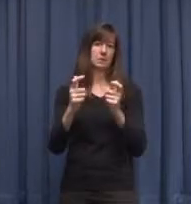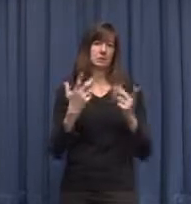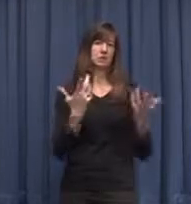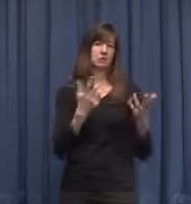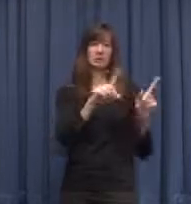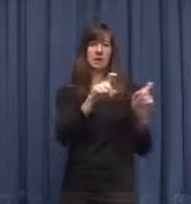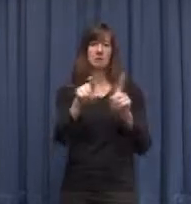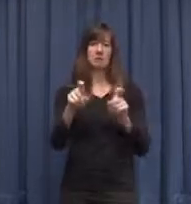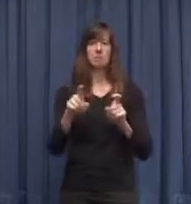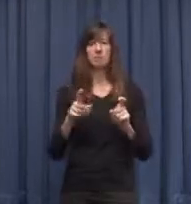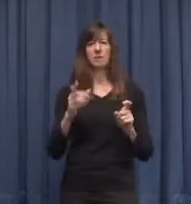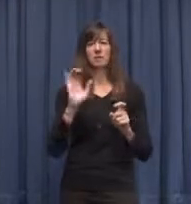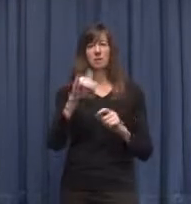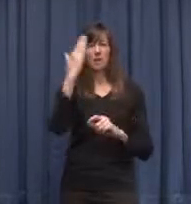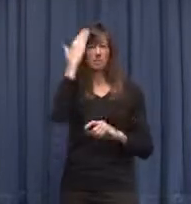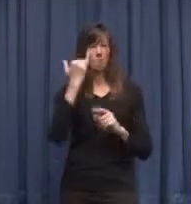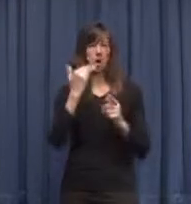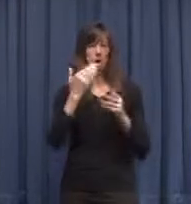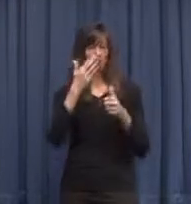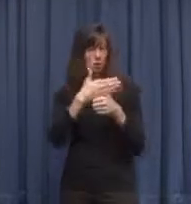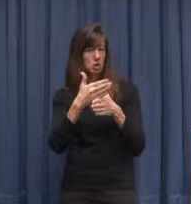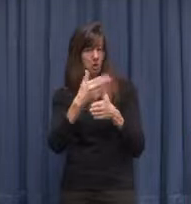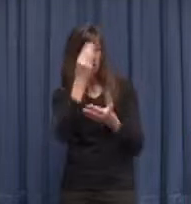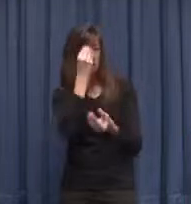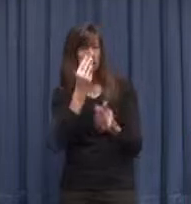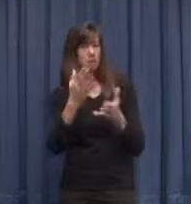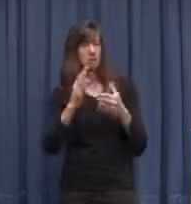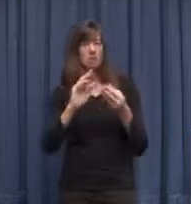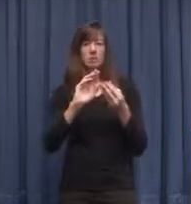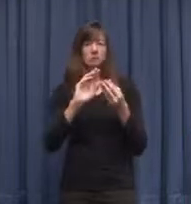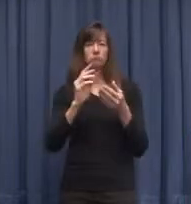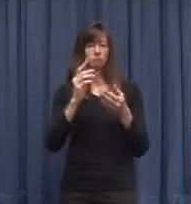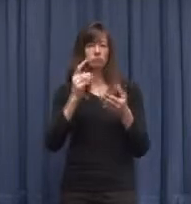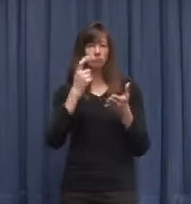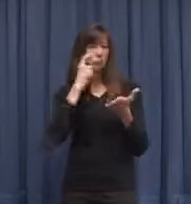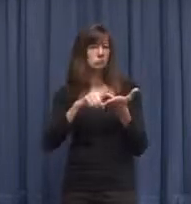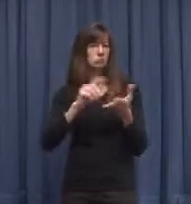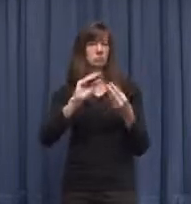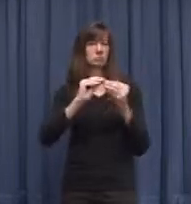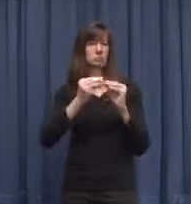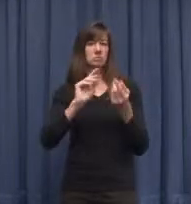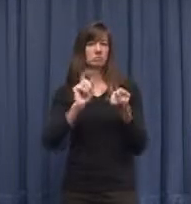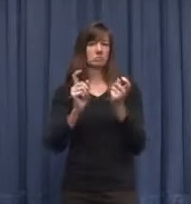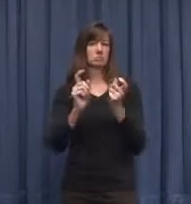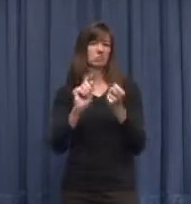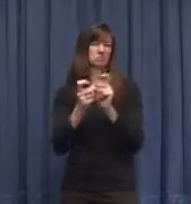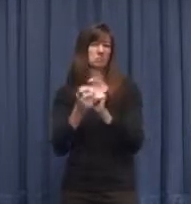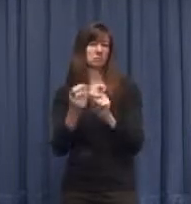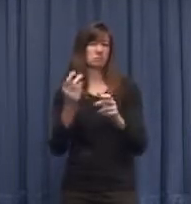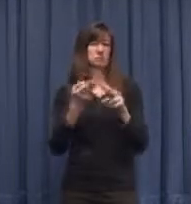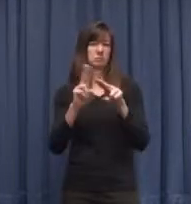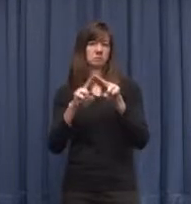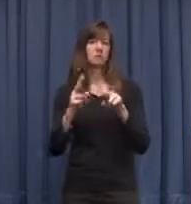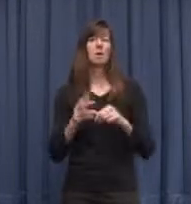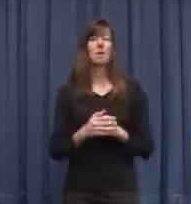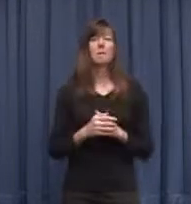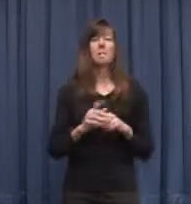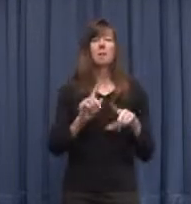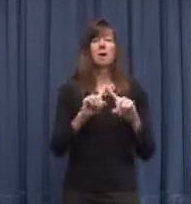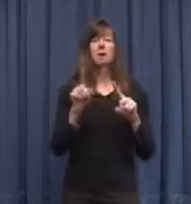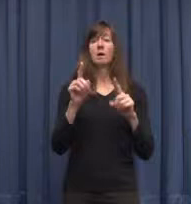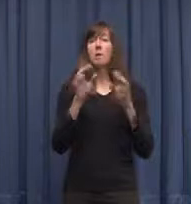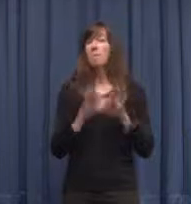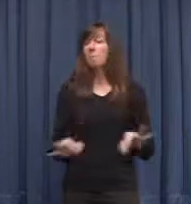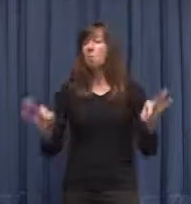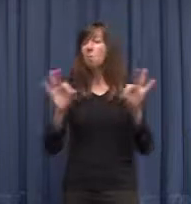changing. Regardless of the means of testing, what is most important, though, is that just last week,